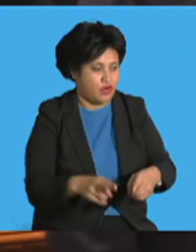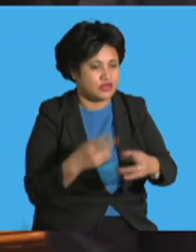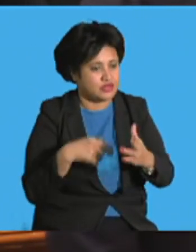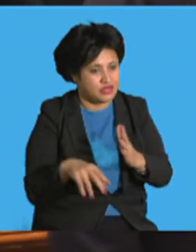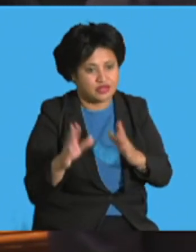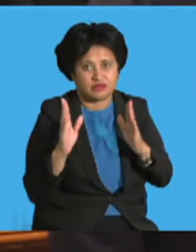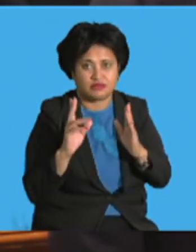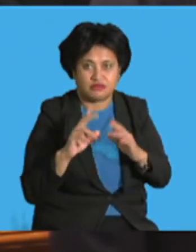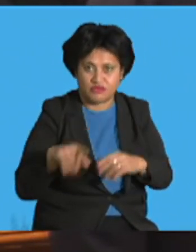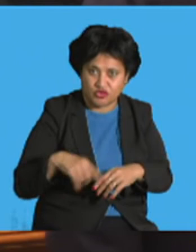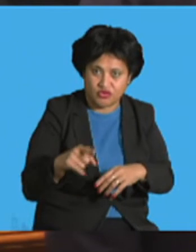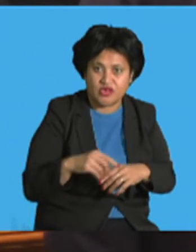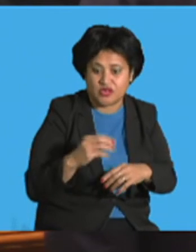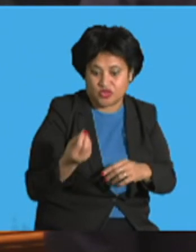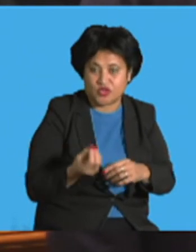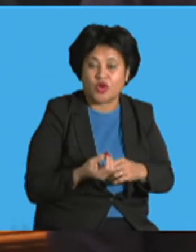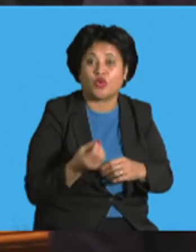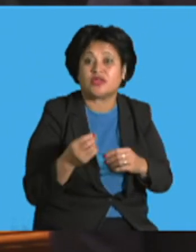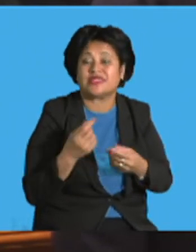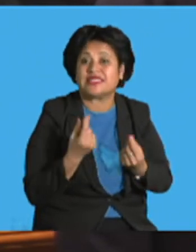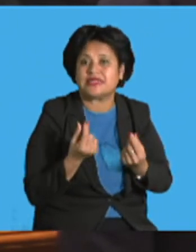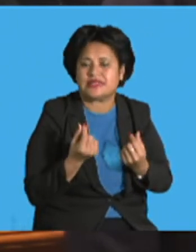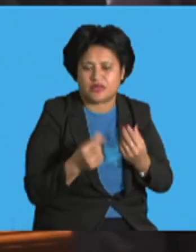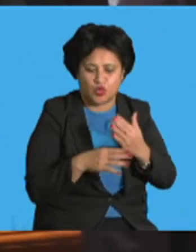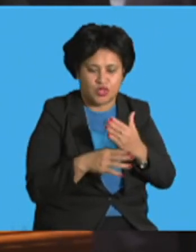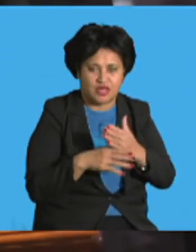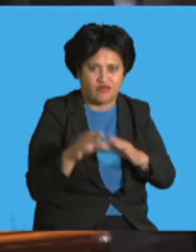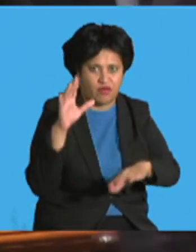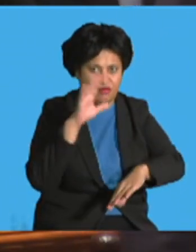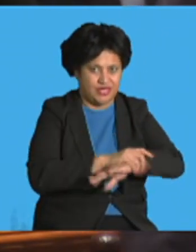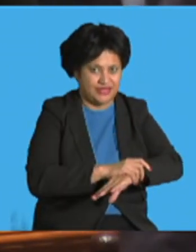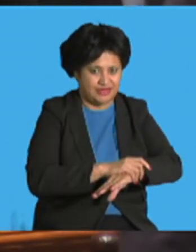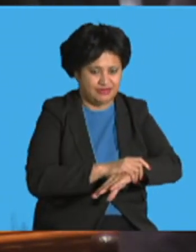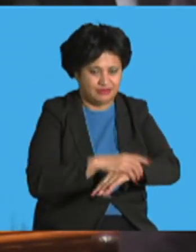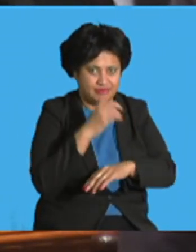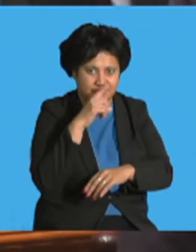the work that they undertake, and of course help in the